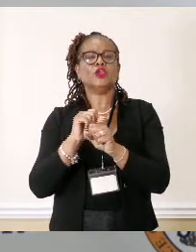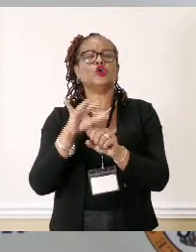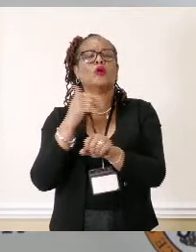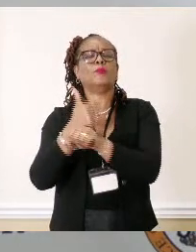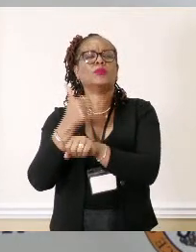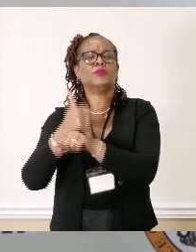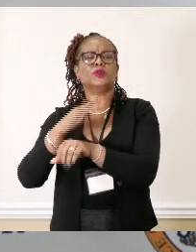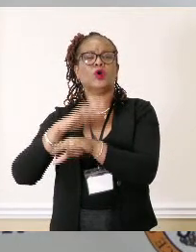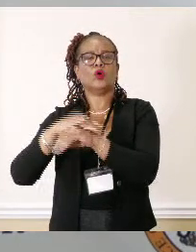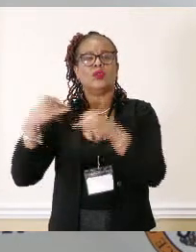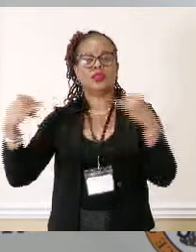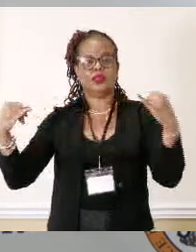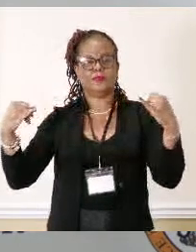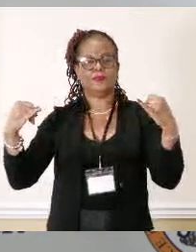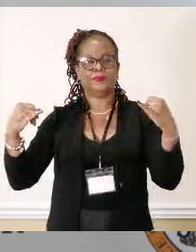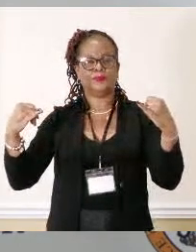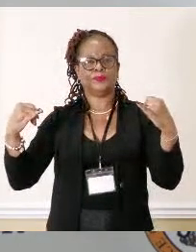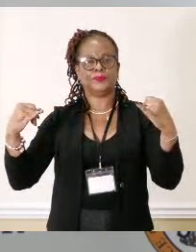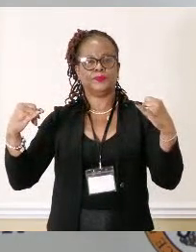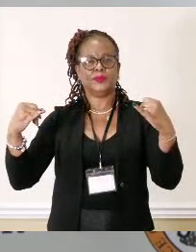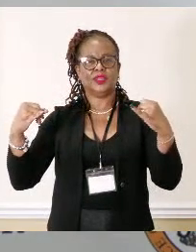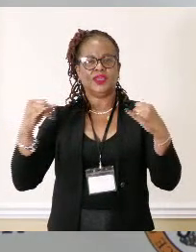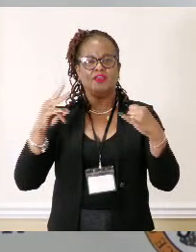appointment online at